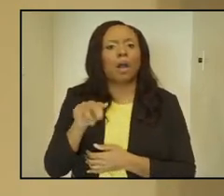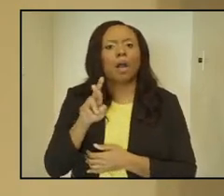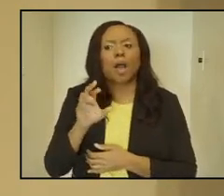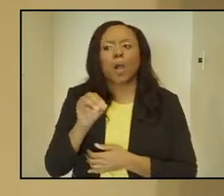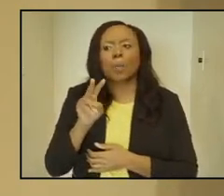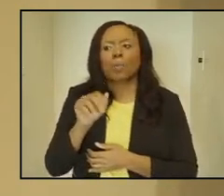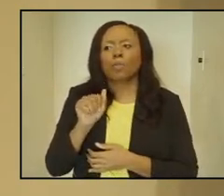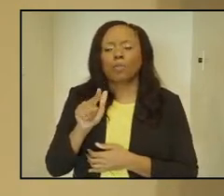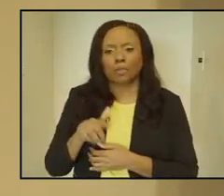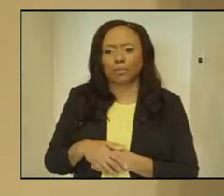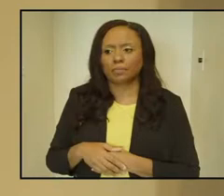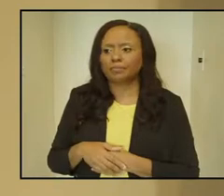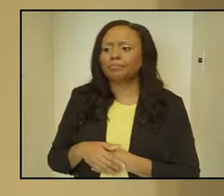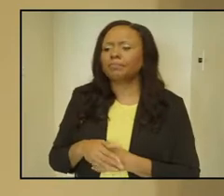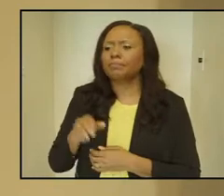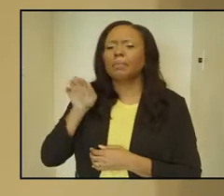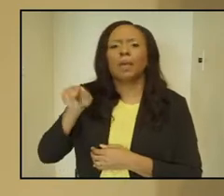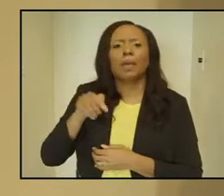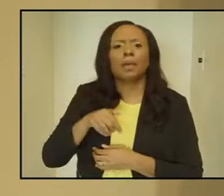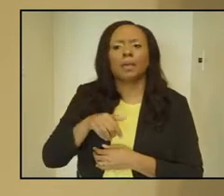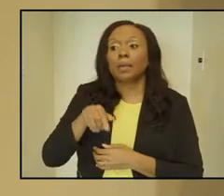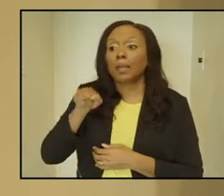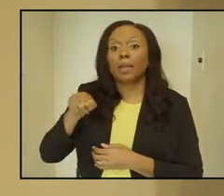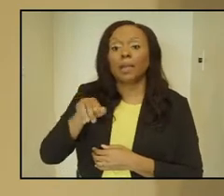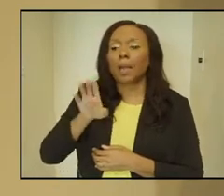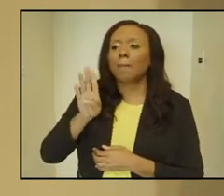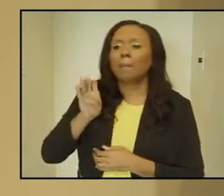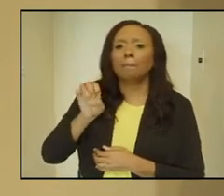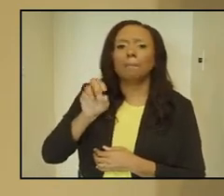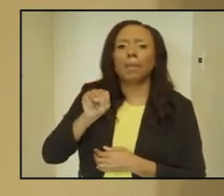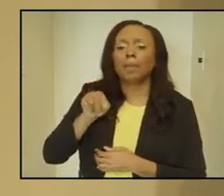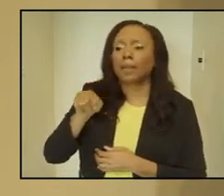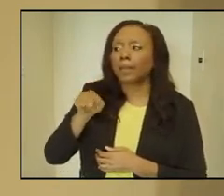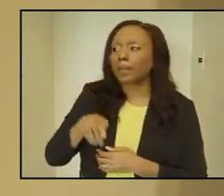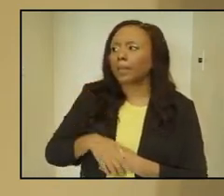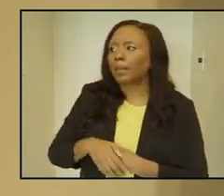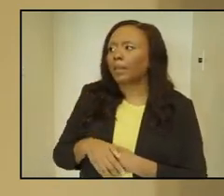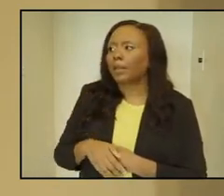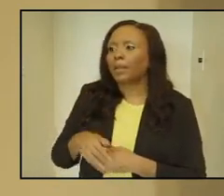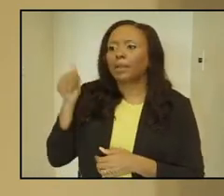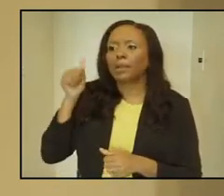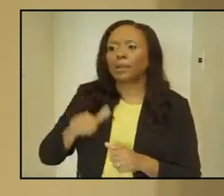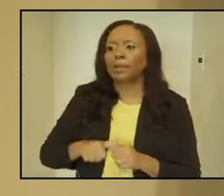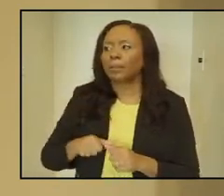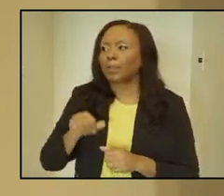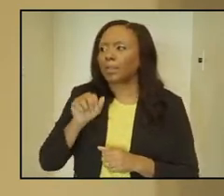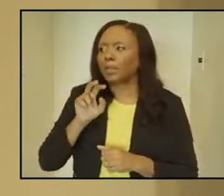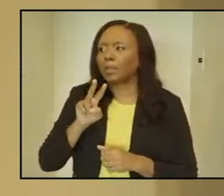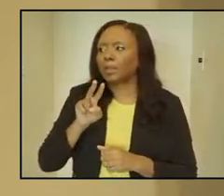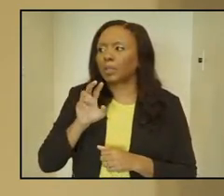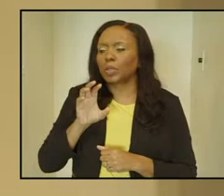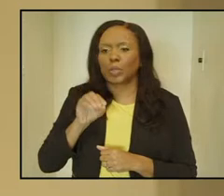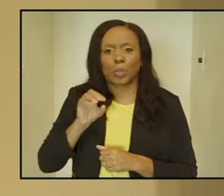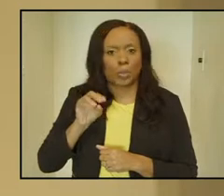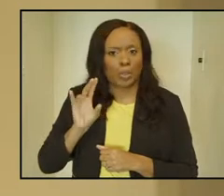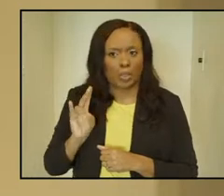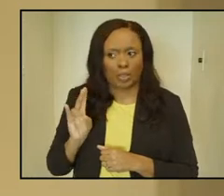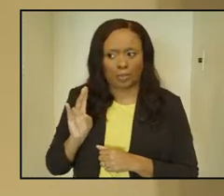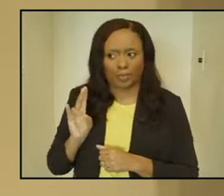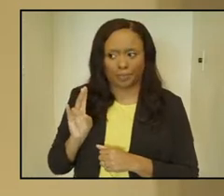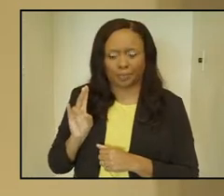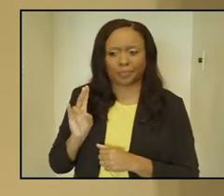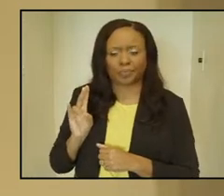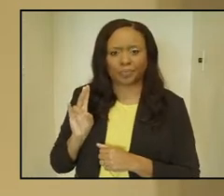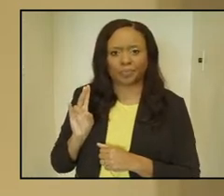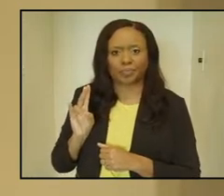will recall that in the same 2007, when I last served in this ministry, tops that you have,